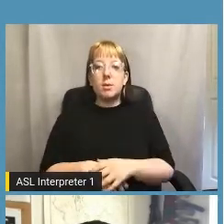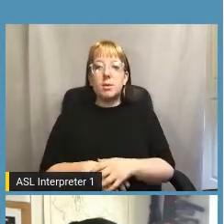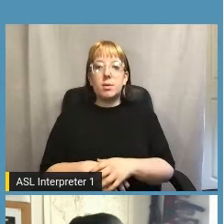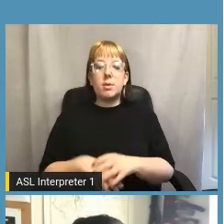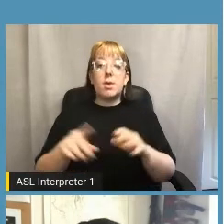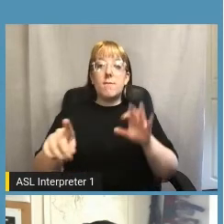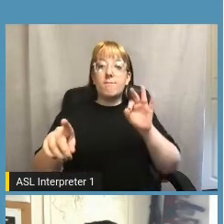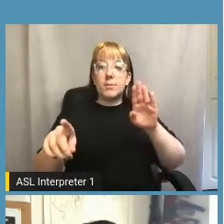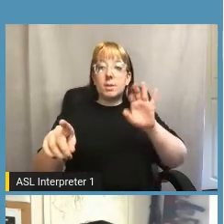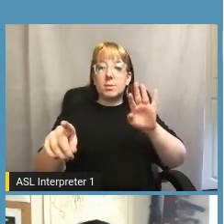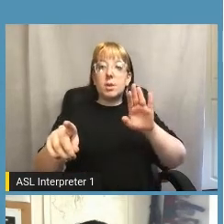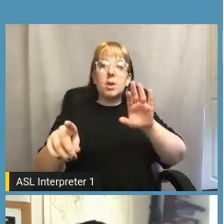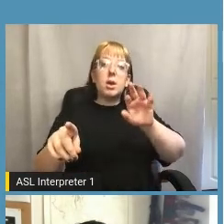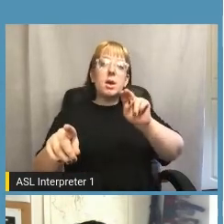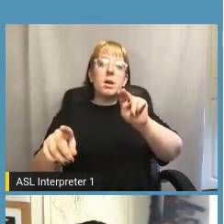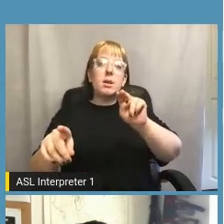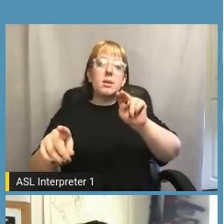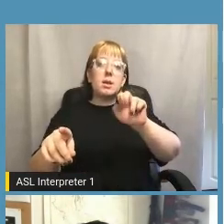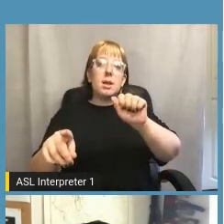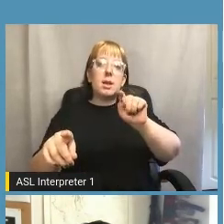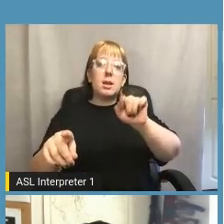Native American Arts at the Plains